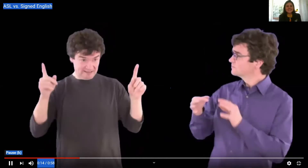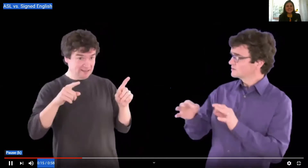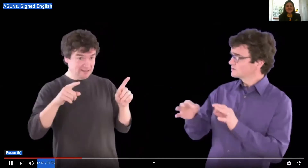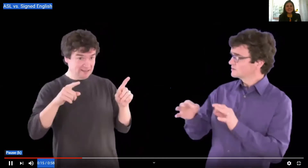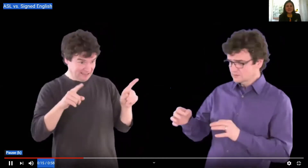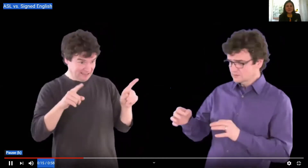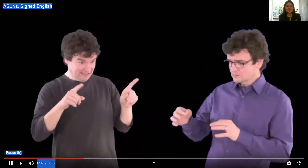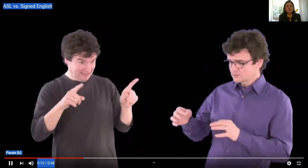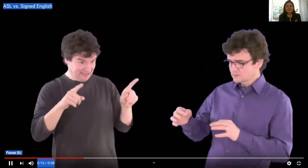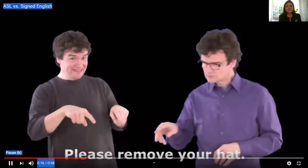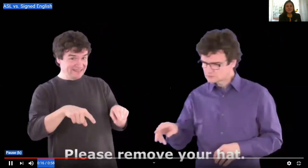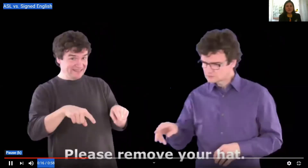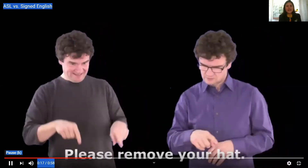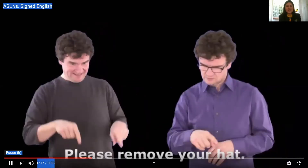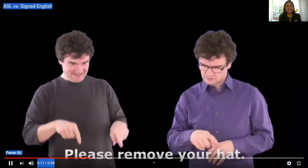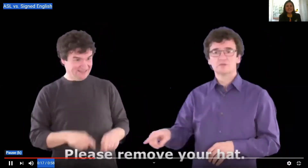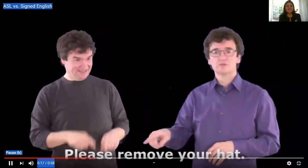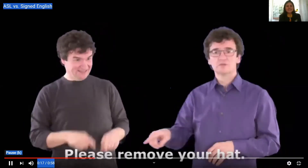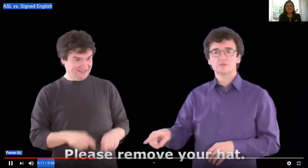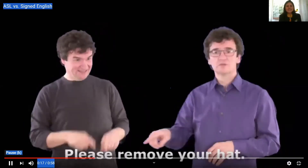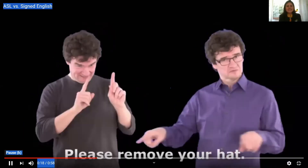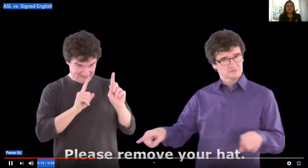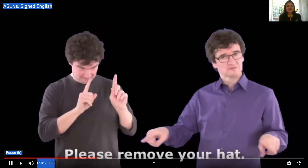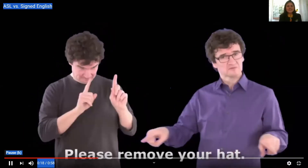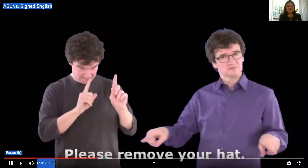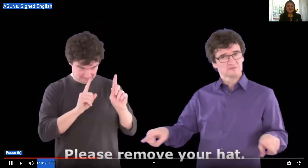sentence. Please remove your hat.